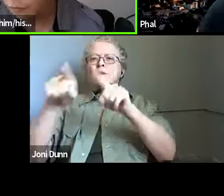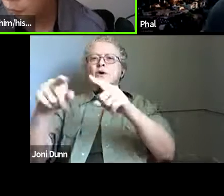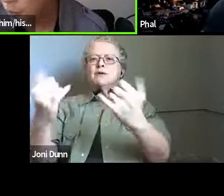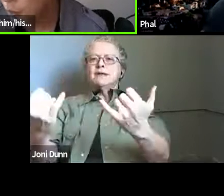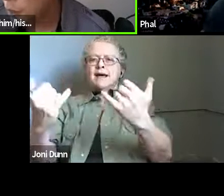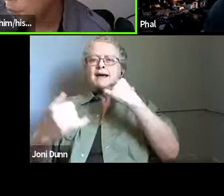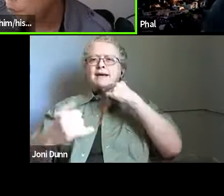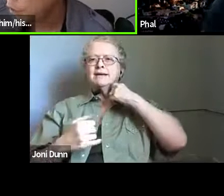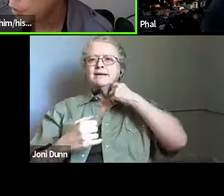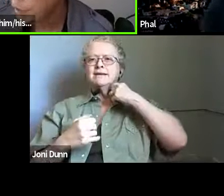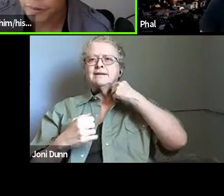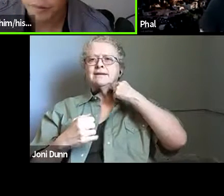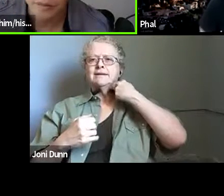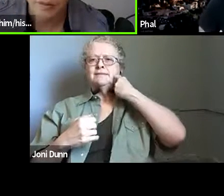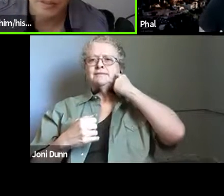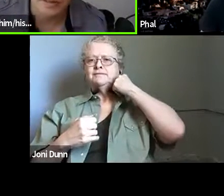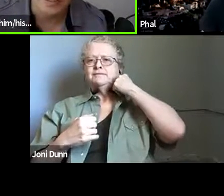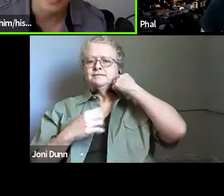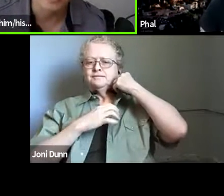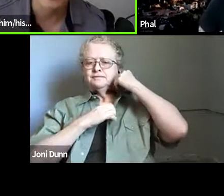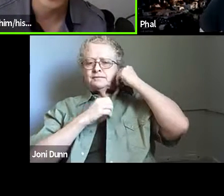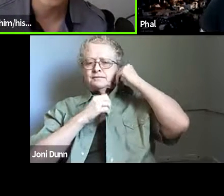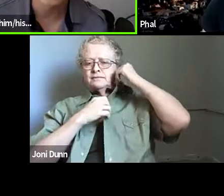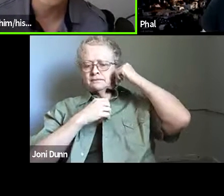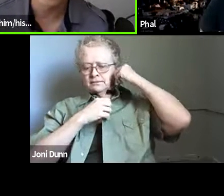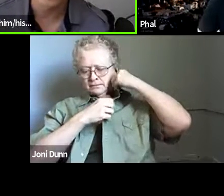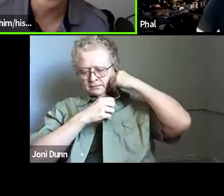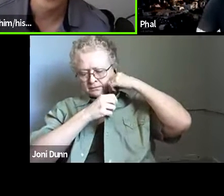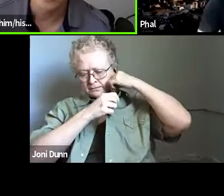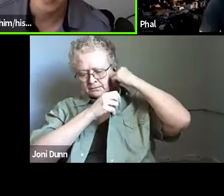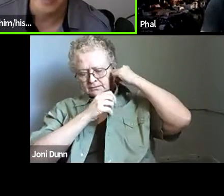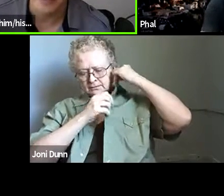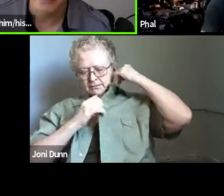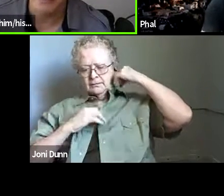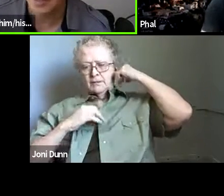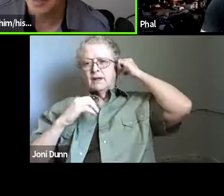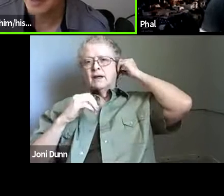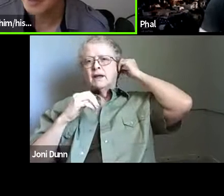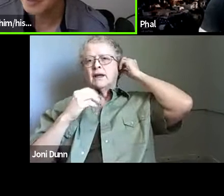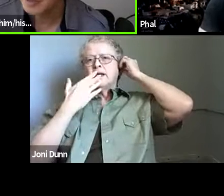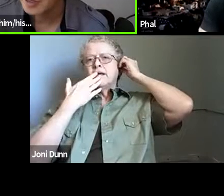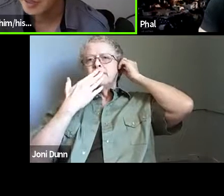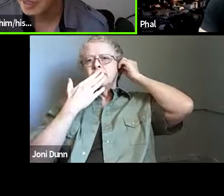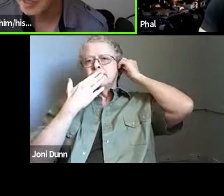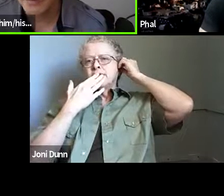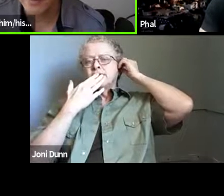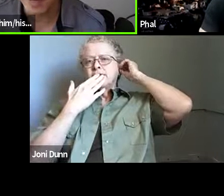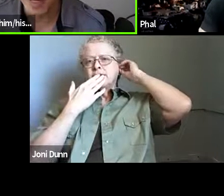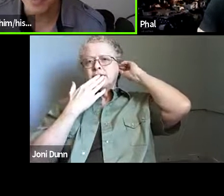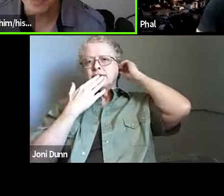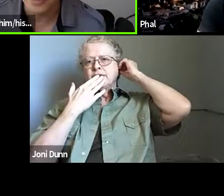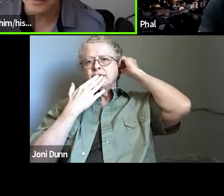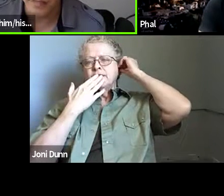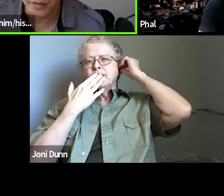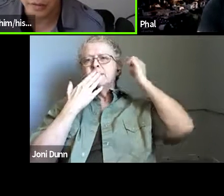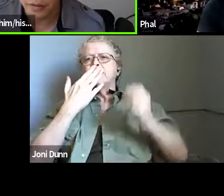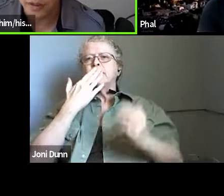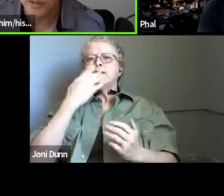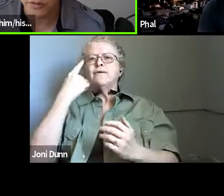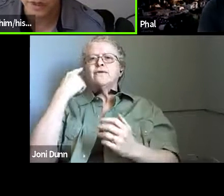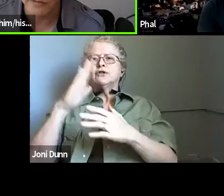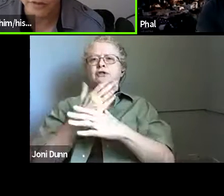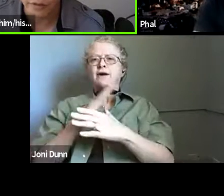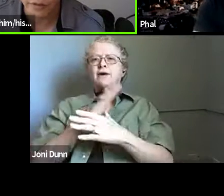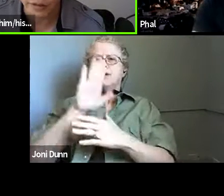Thanks, Paul, for sharing just a little bit of your story. And it does remind me also about